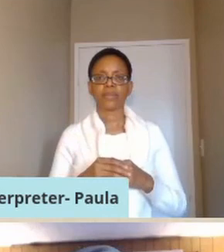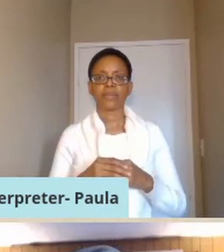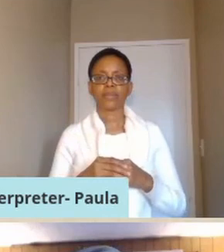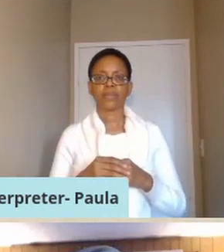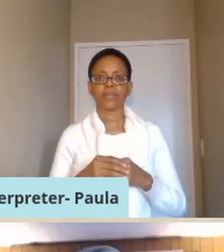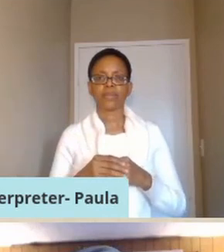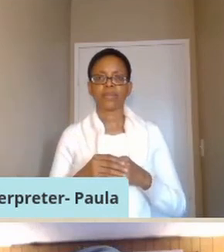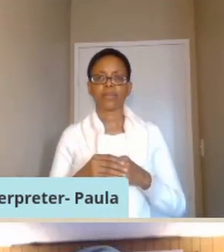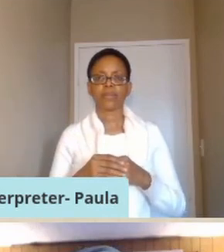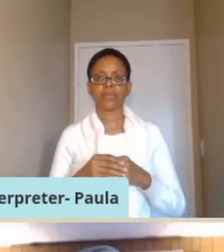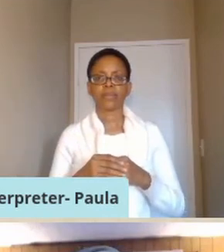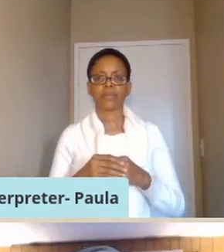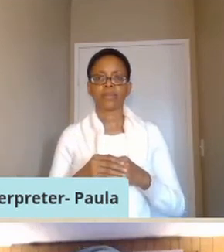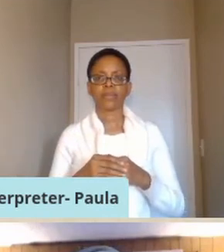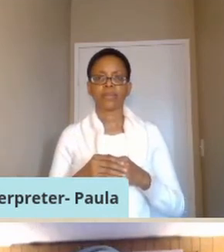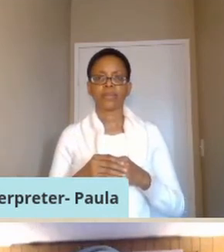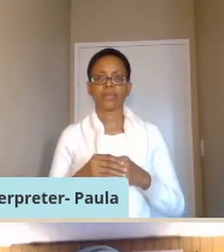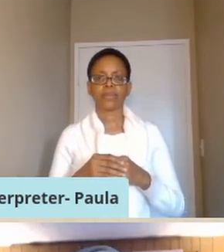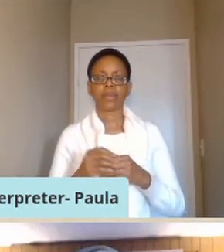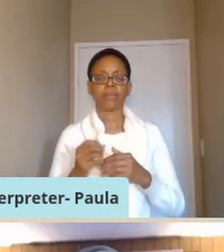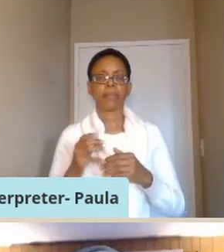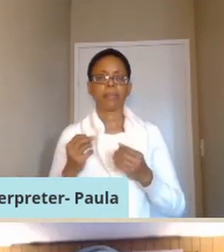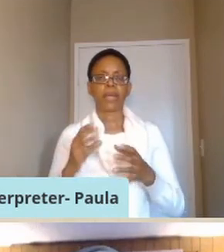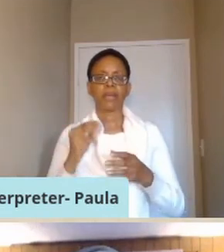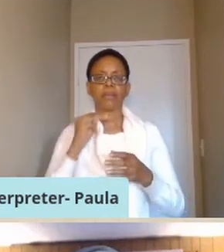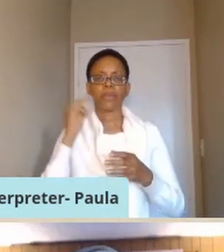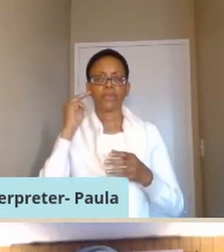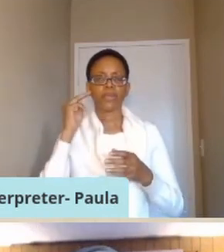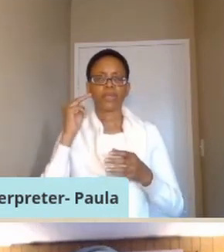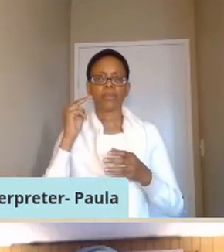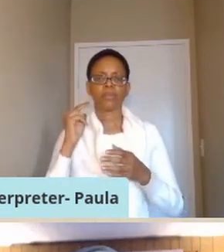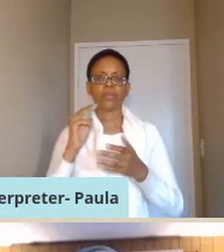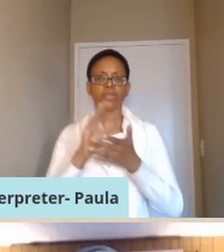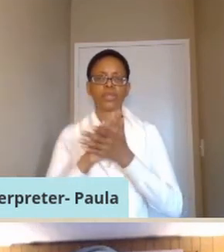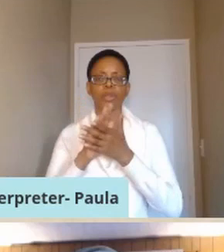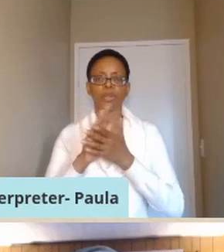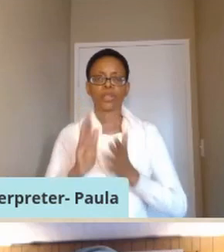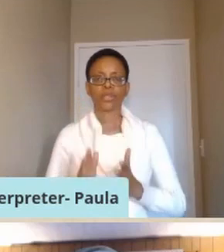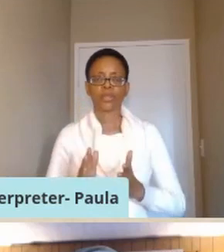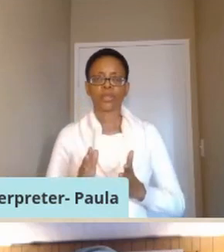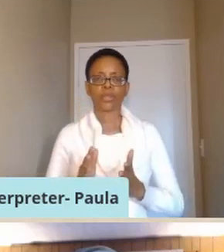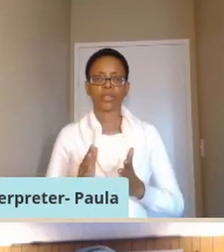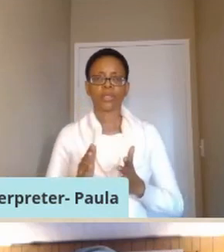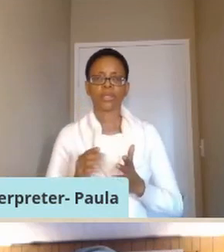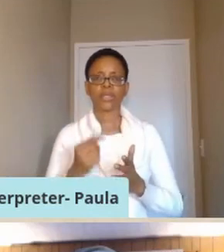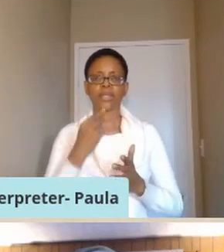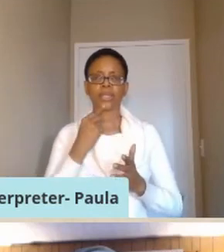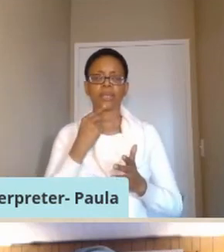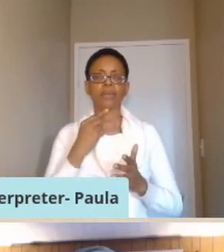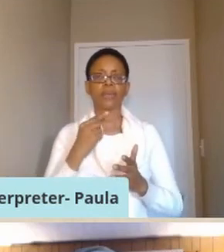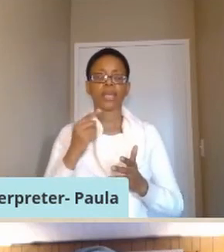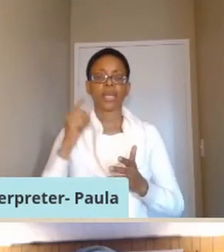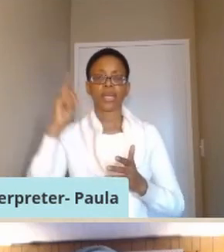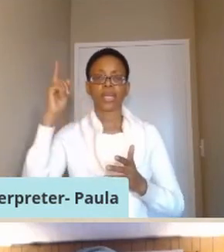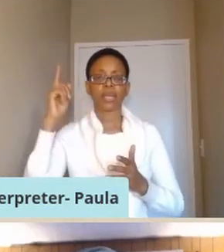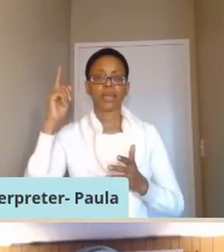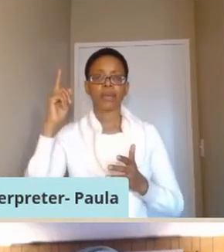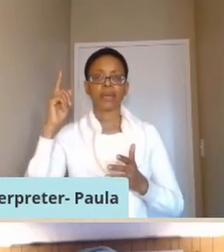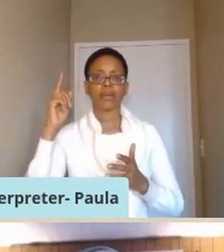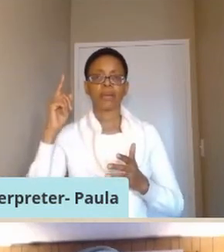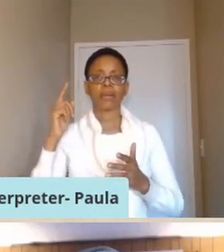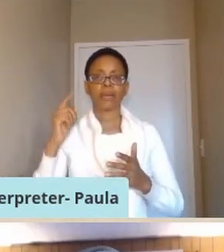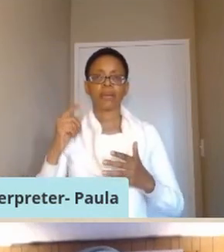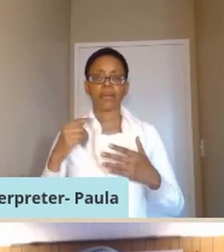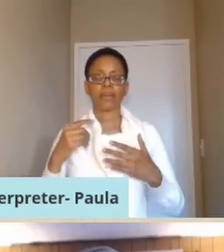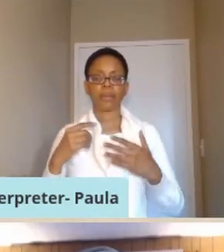or ijma from Muslim scholars on this issue that Allah created sufficient power of patience